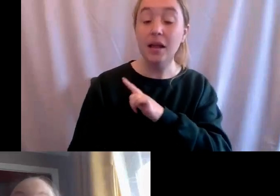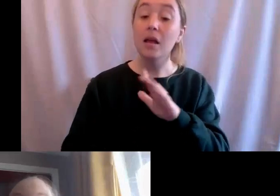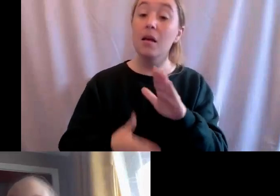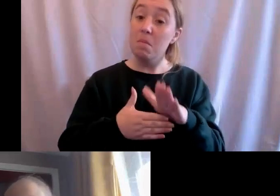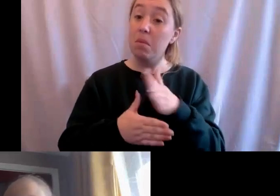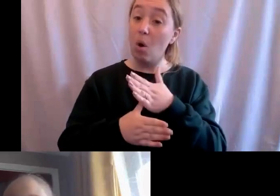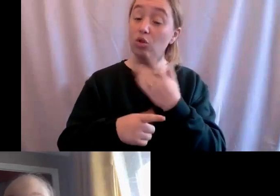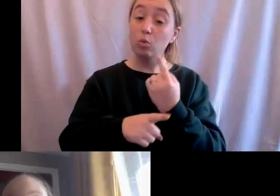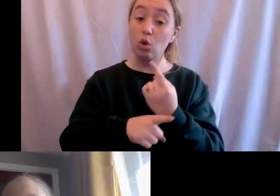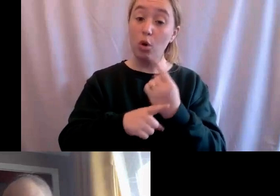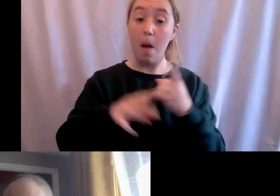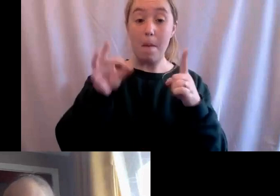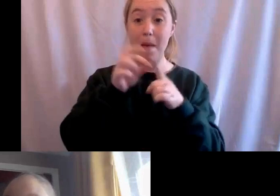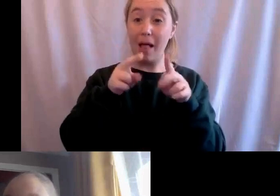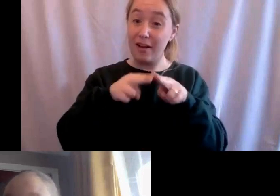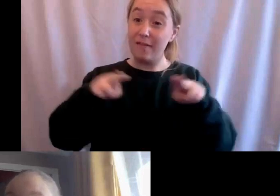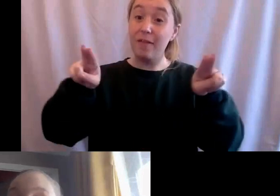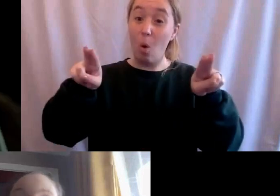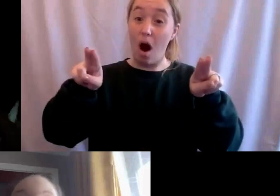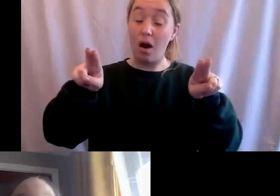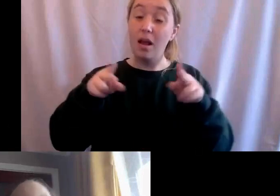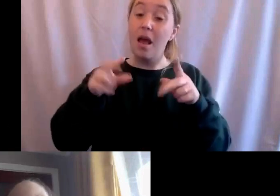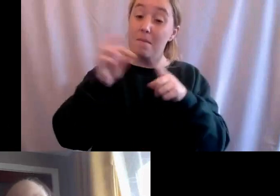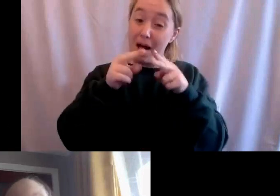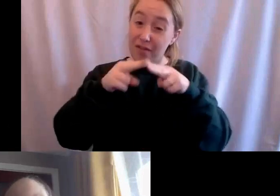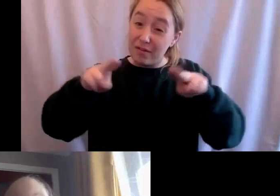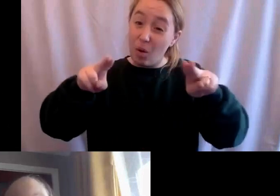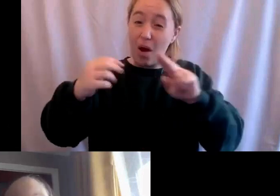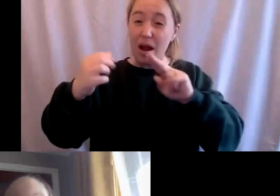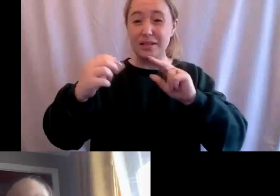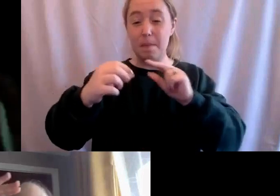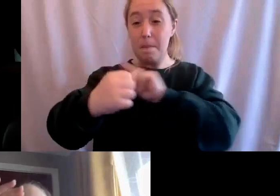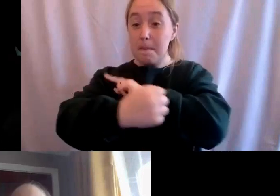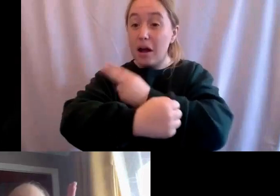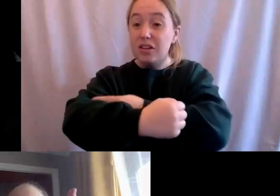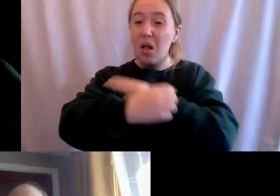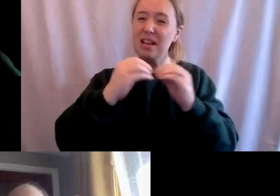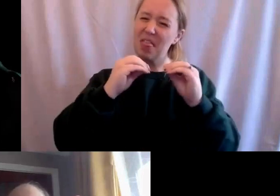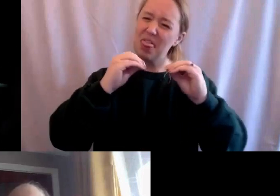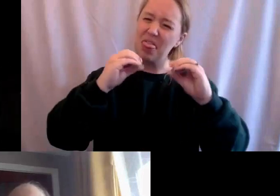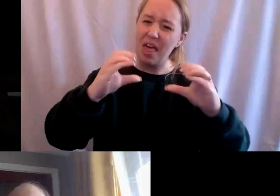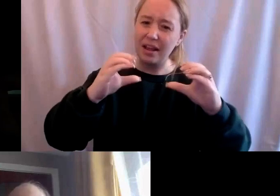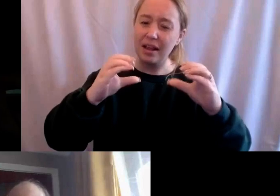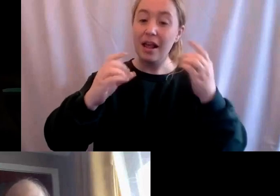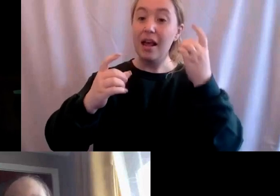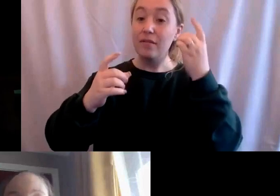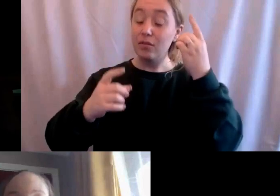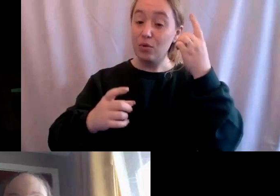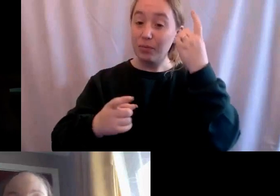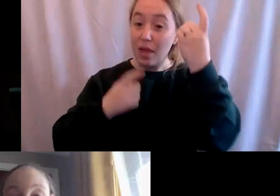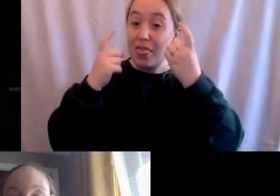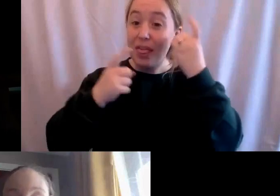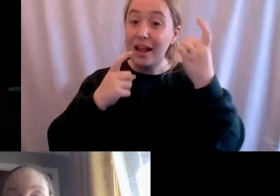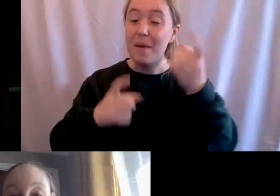pelvic floor, which is a big, thick group of muscles sitting at the bottom of our pelvis. If you think about a Coke can as your